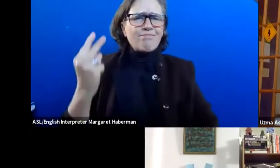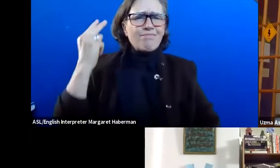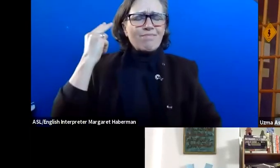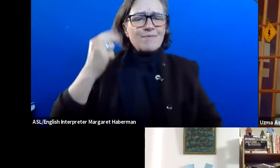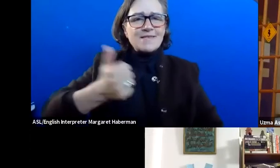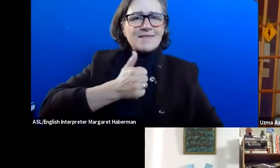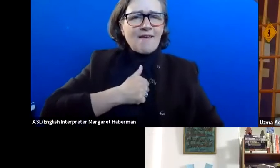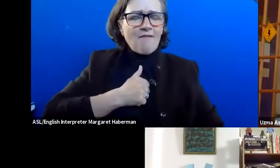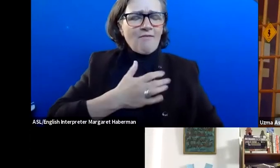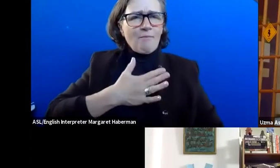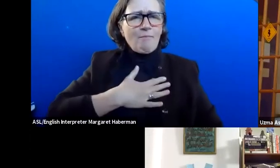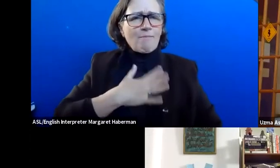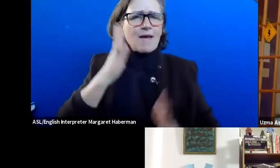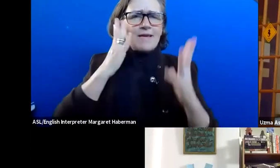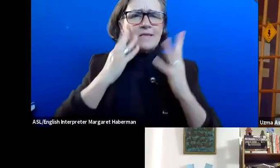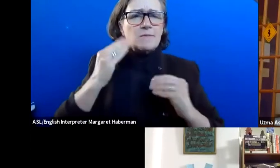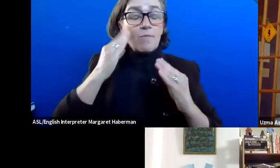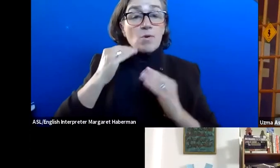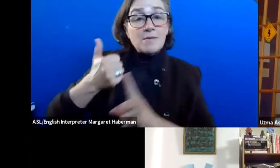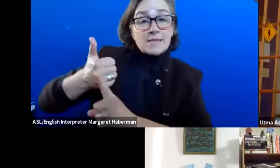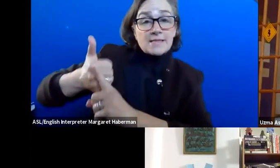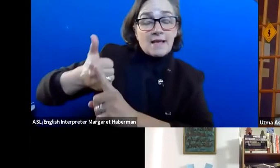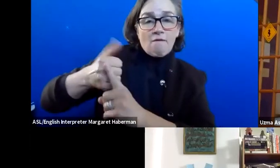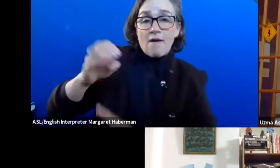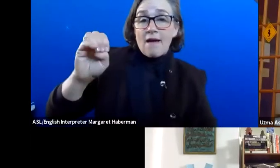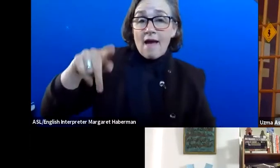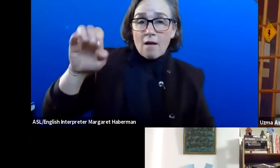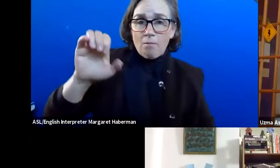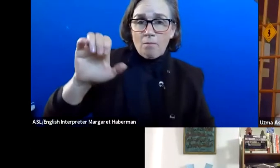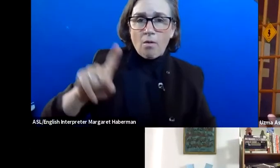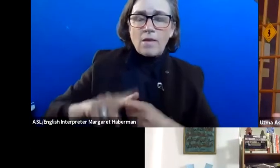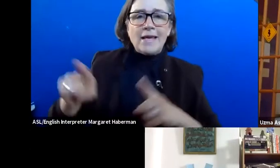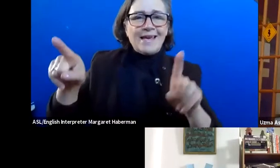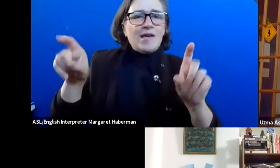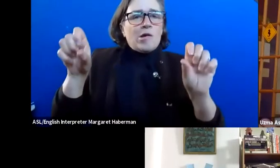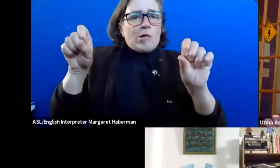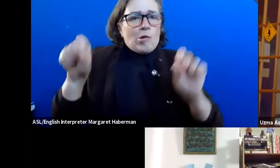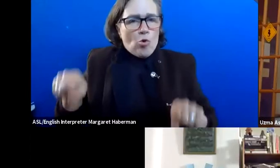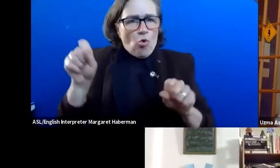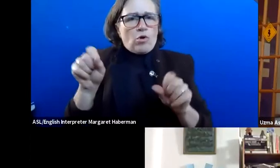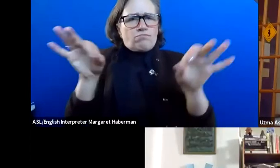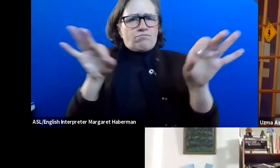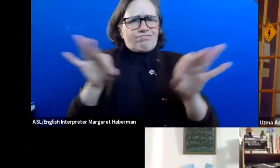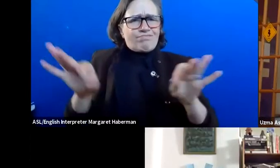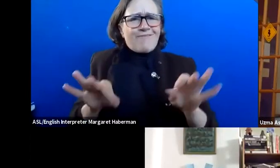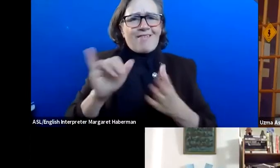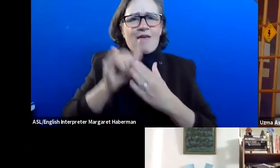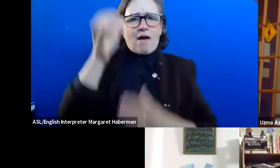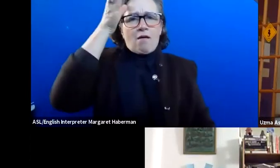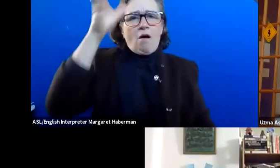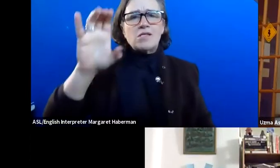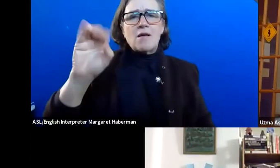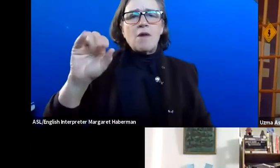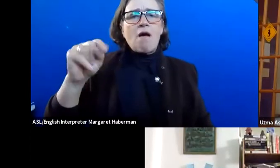is through this that he was able to challenge the manufacturing of an other across communities, not only in Pakistan and South Asia,